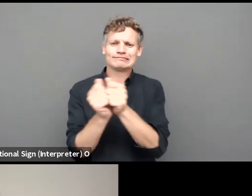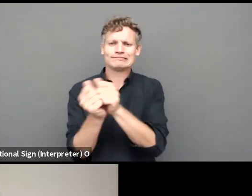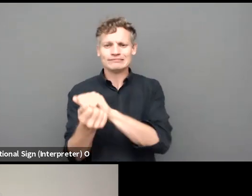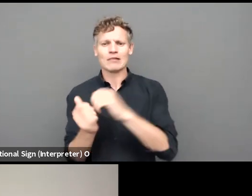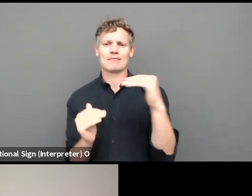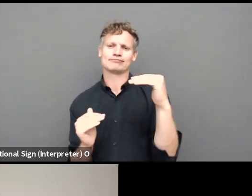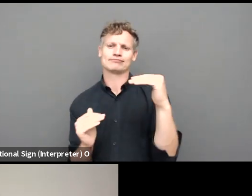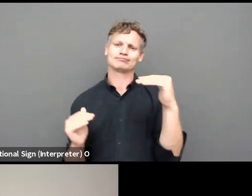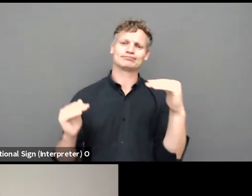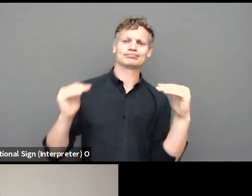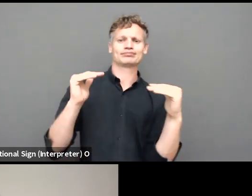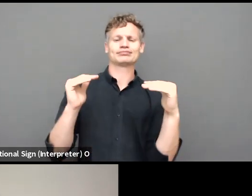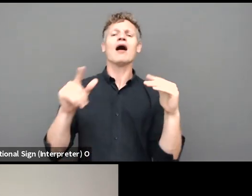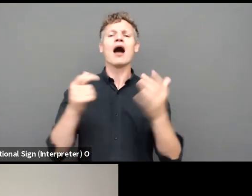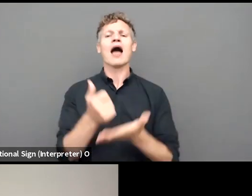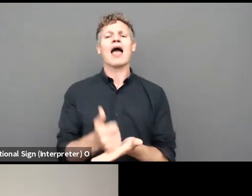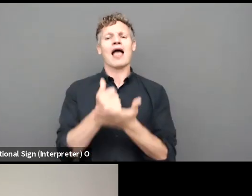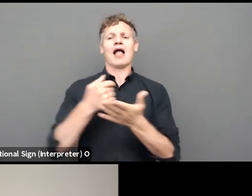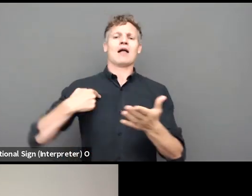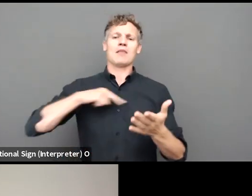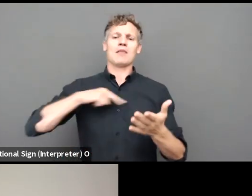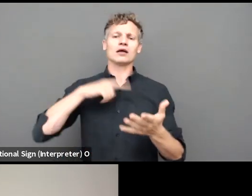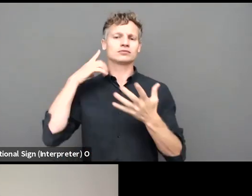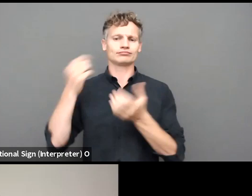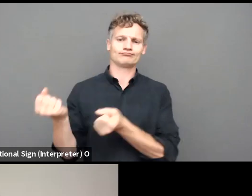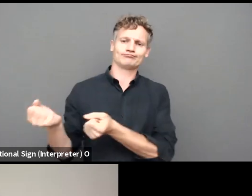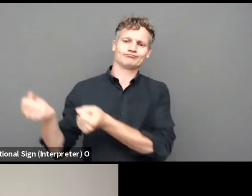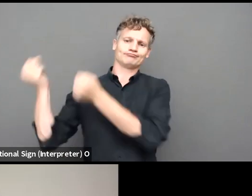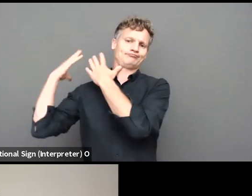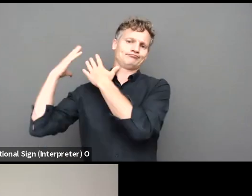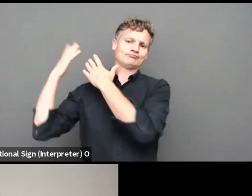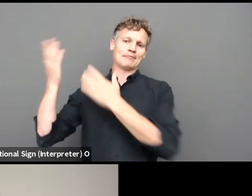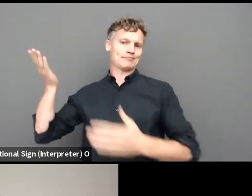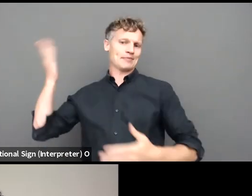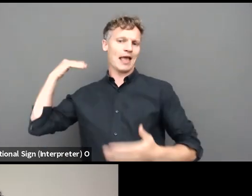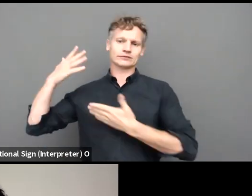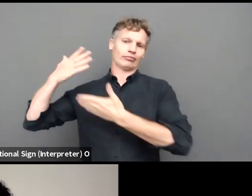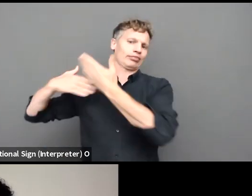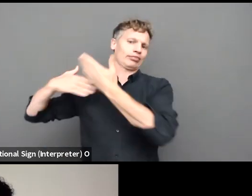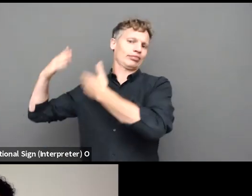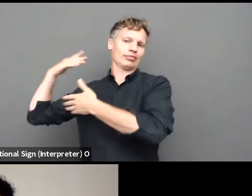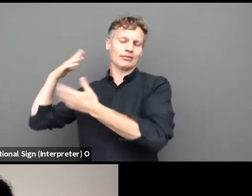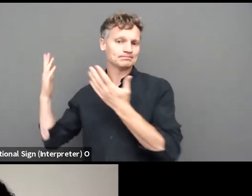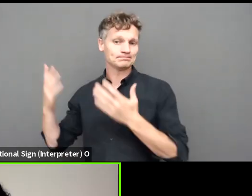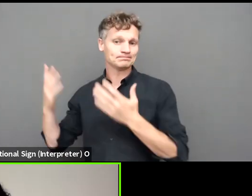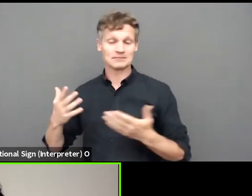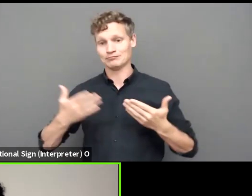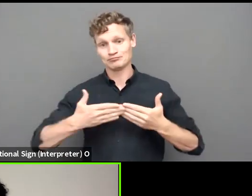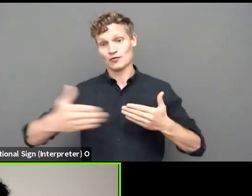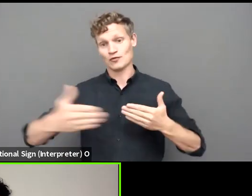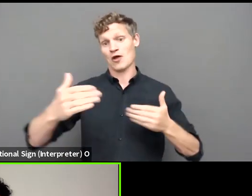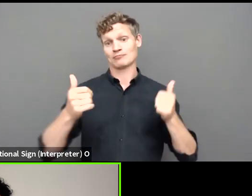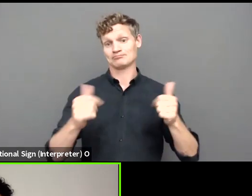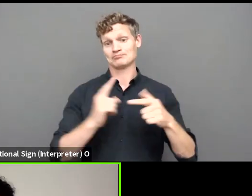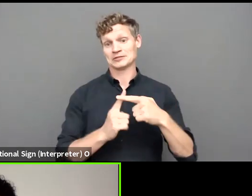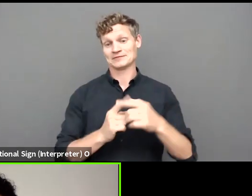lead to a sort of fatalism about what we have ahead, but we need to do better. We've done good things, but we certainly need